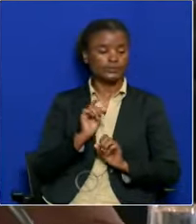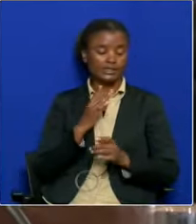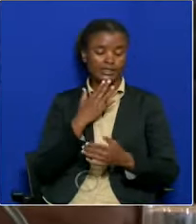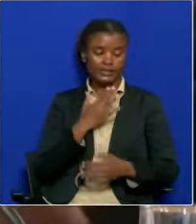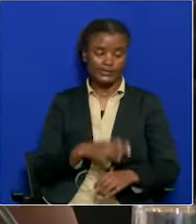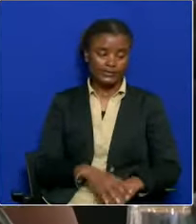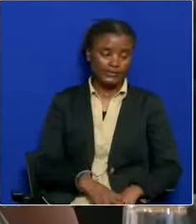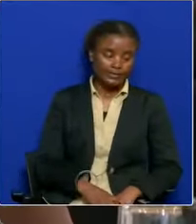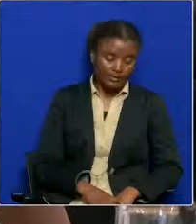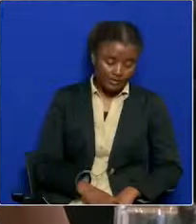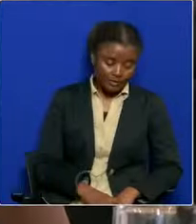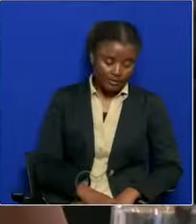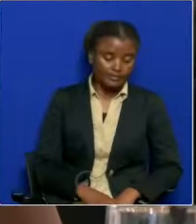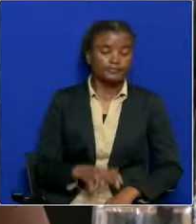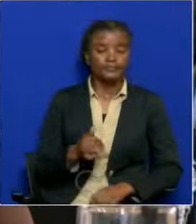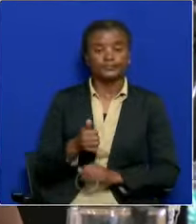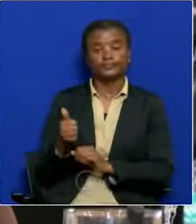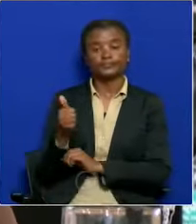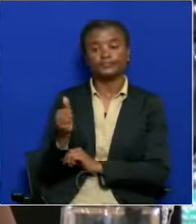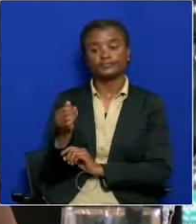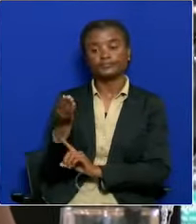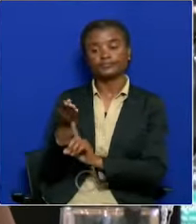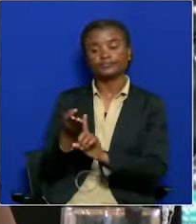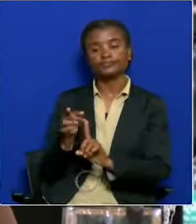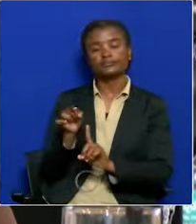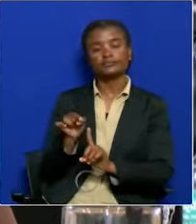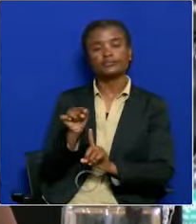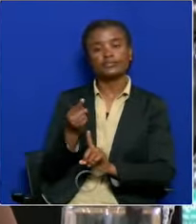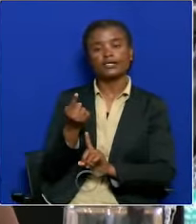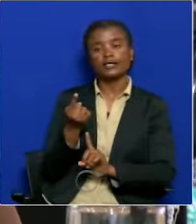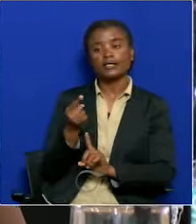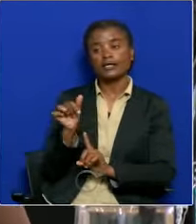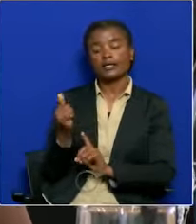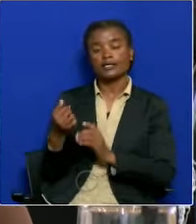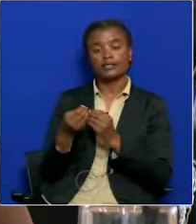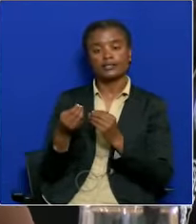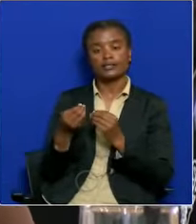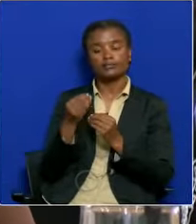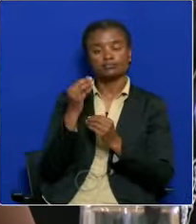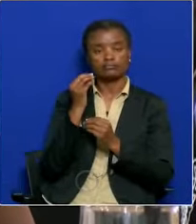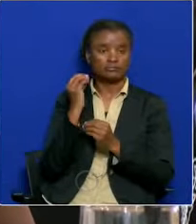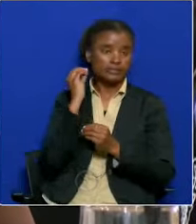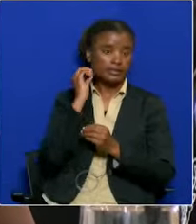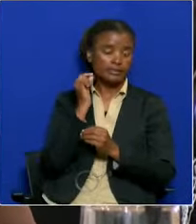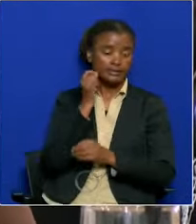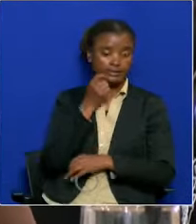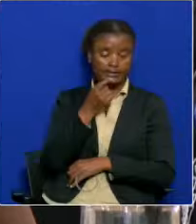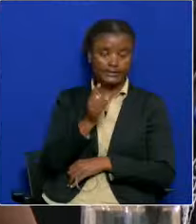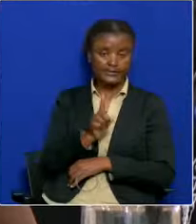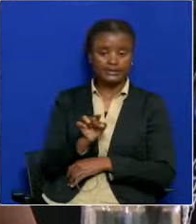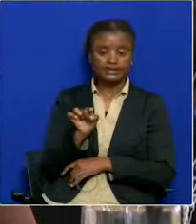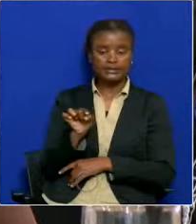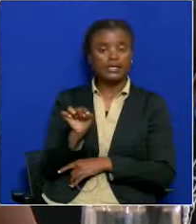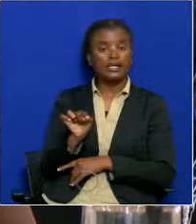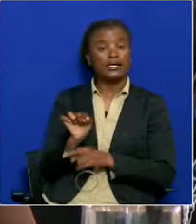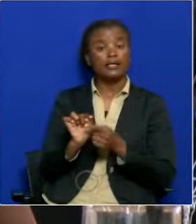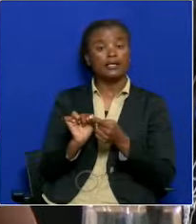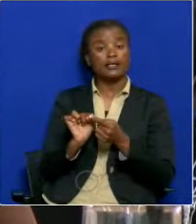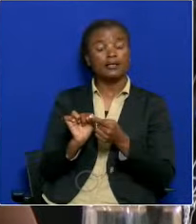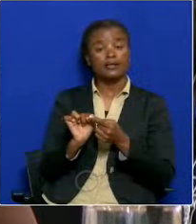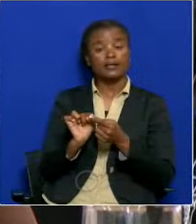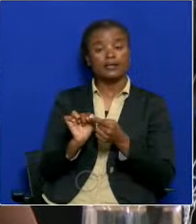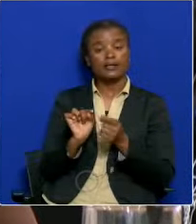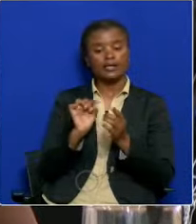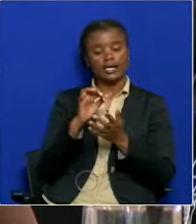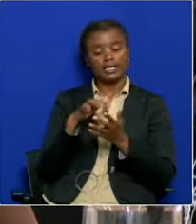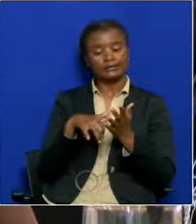General, the other noteworthy thing to say, you'll see there isn't a single positive article that Nkosi shares with you